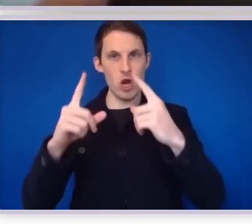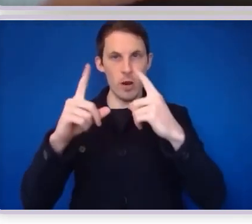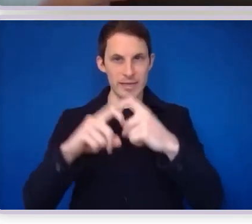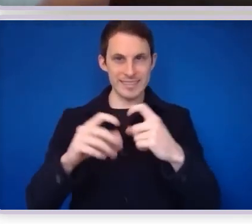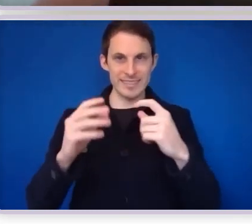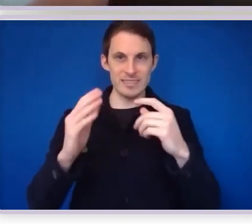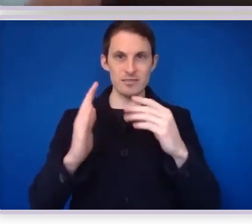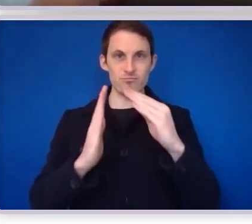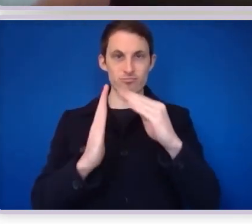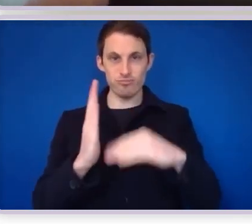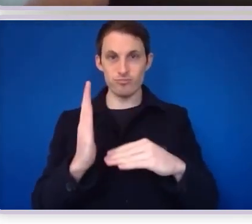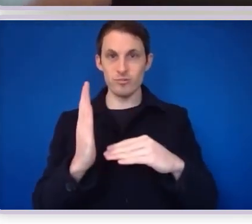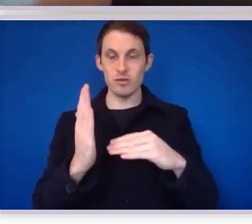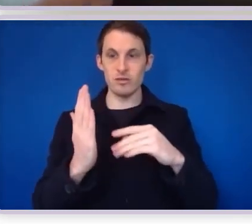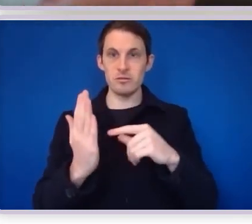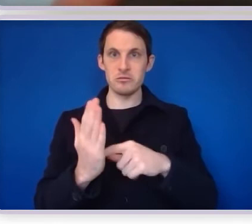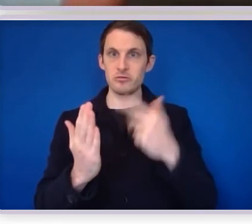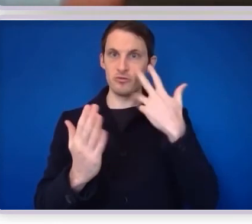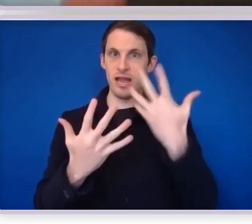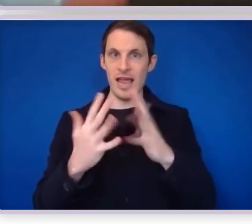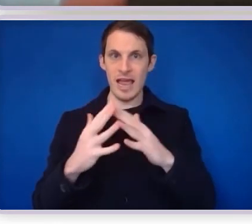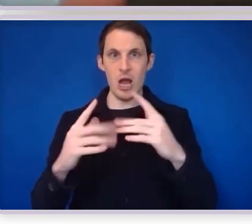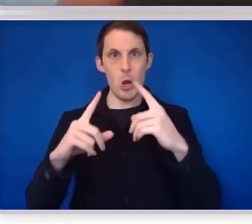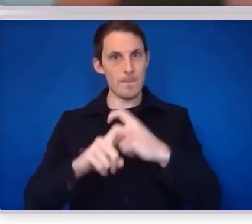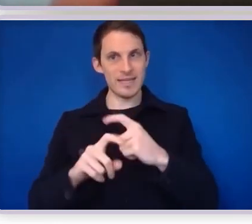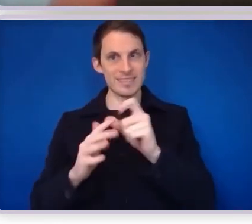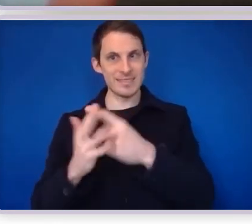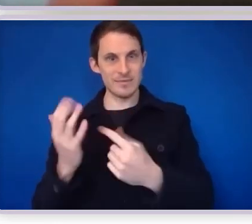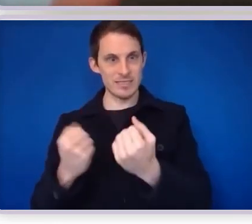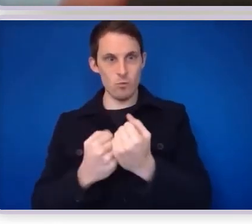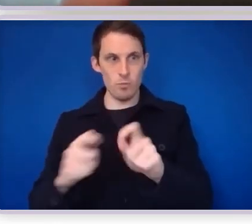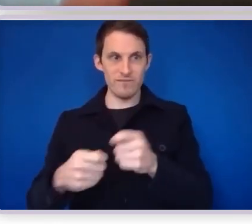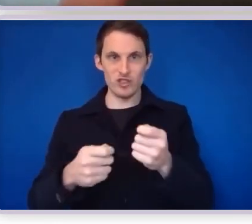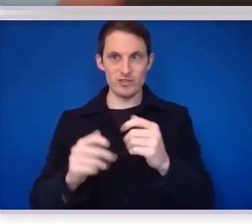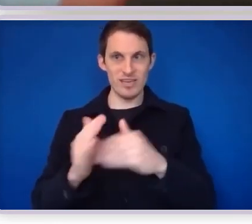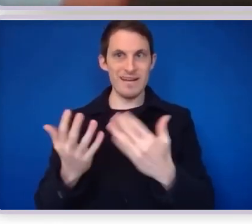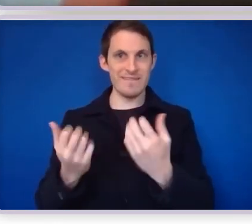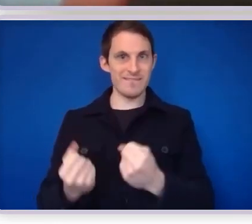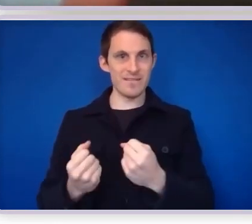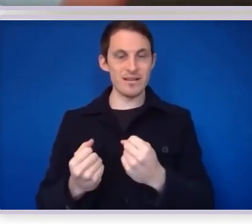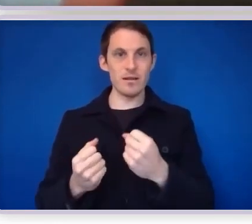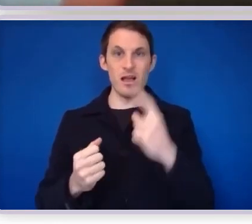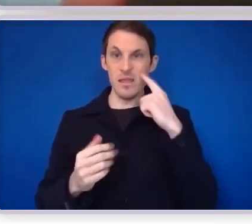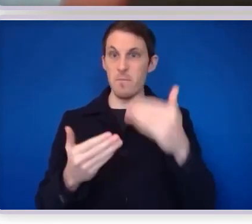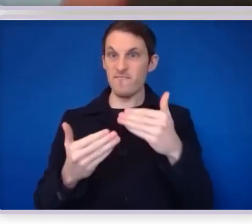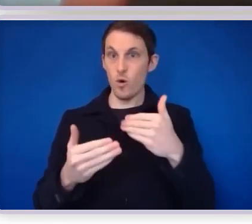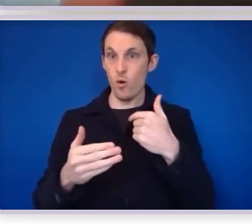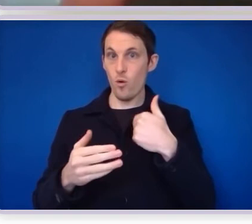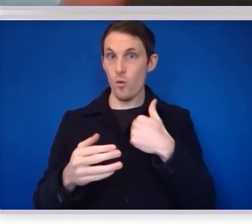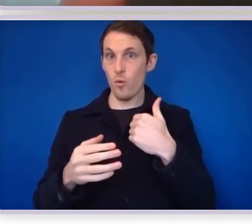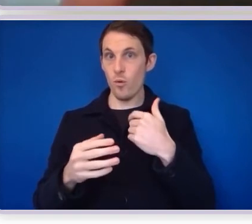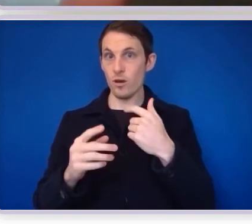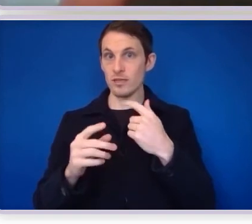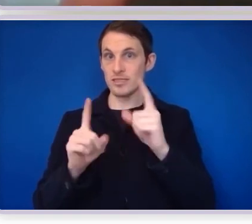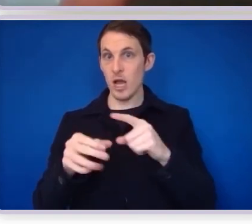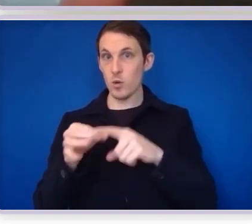how complex disability support provision is now. And just, I think before we go to questions, one thing I'd like to highlight for